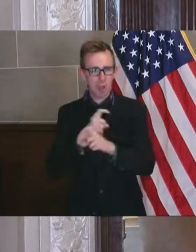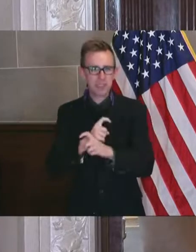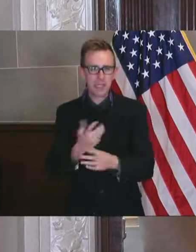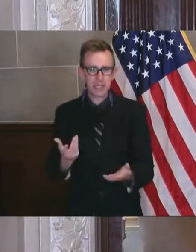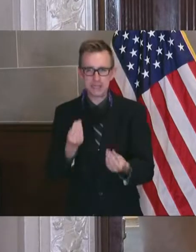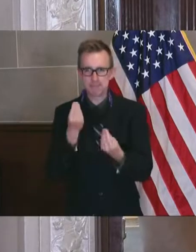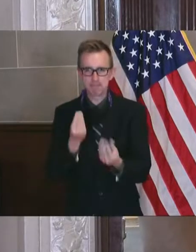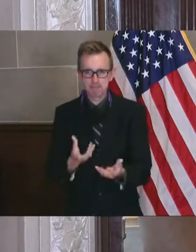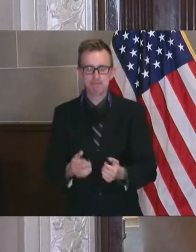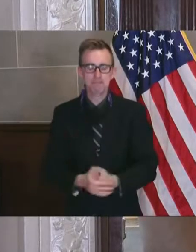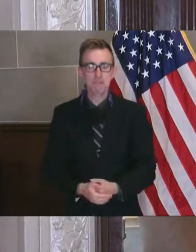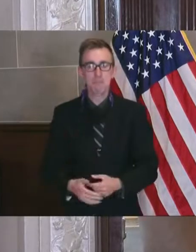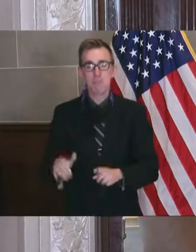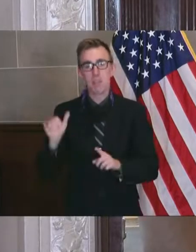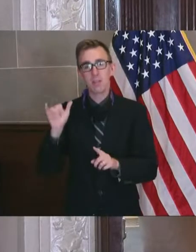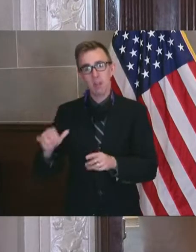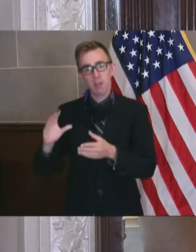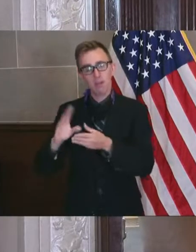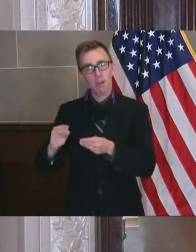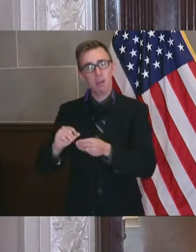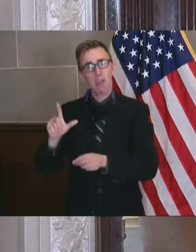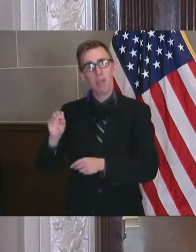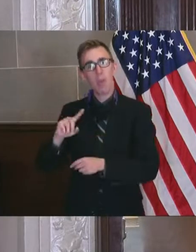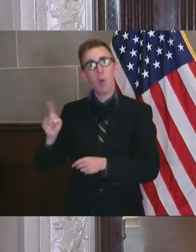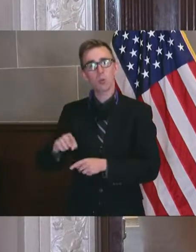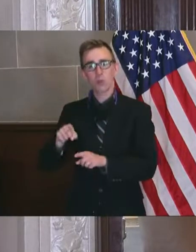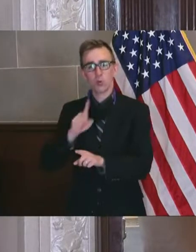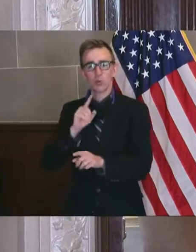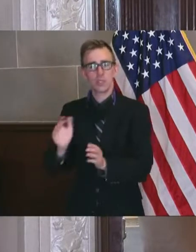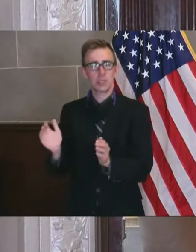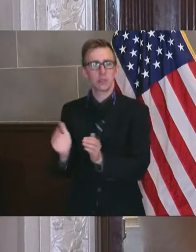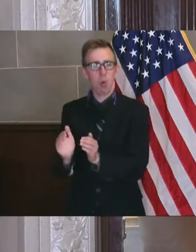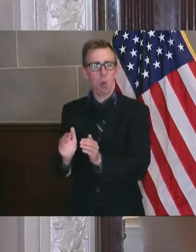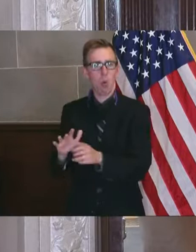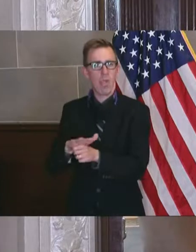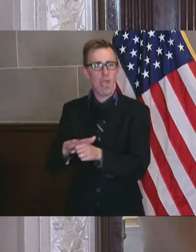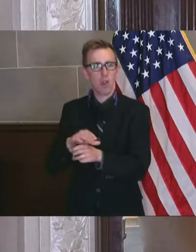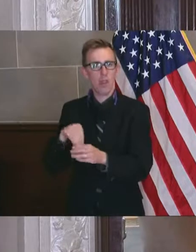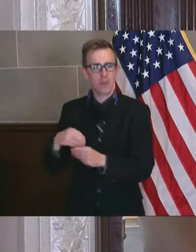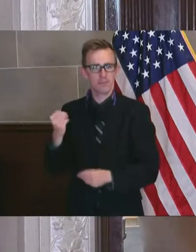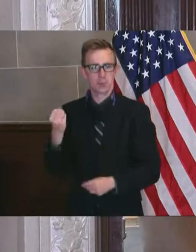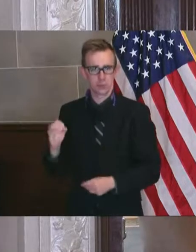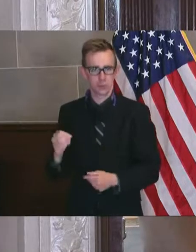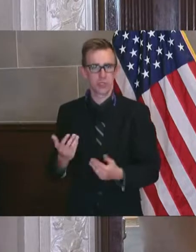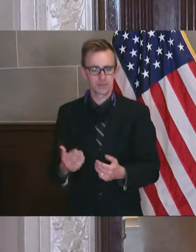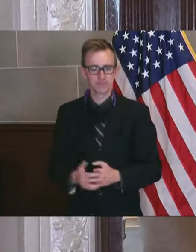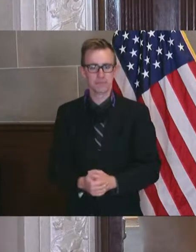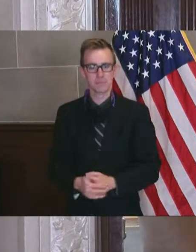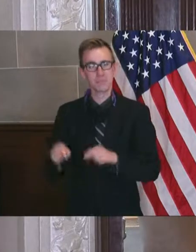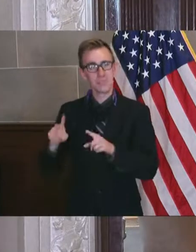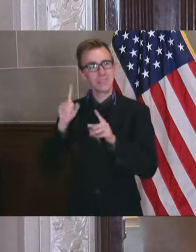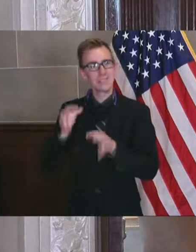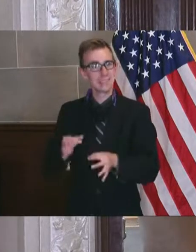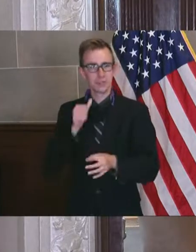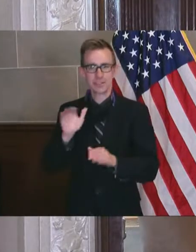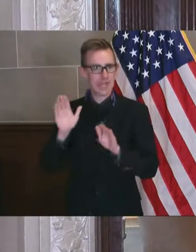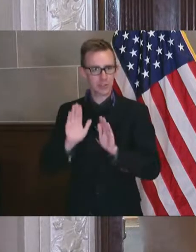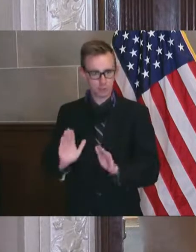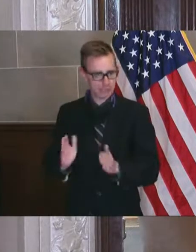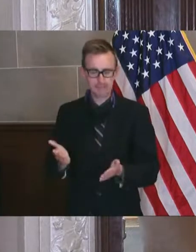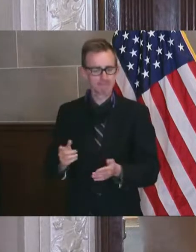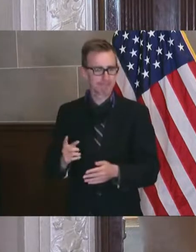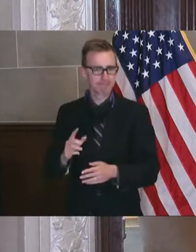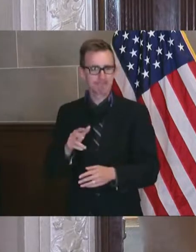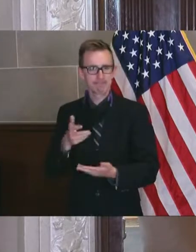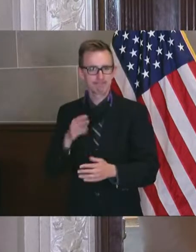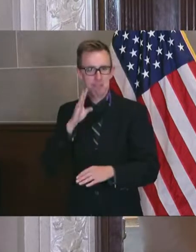I think that said, the Lake of Ozarks is a small sample of Missouri. While poor choices were made by some at the